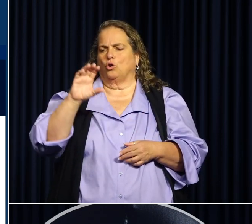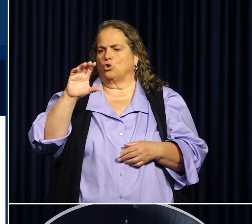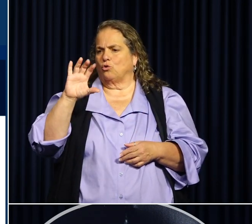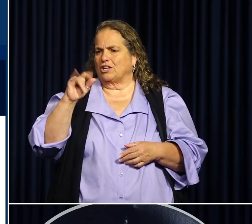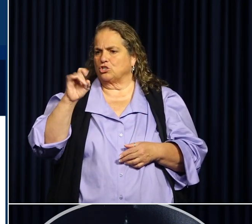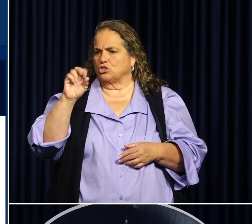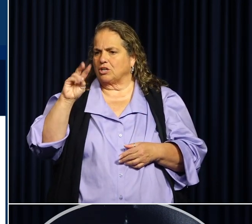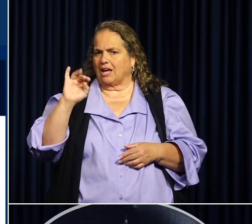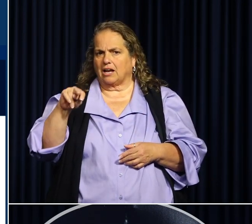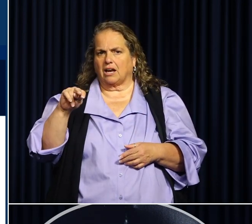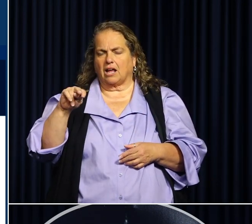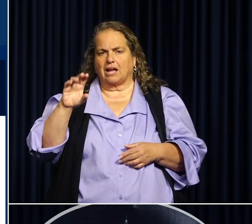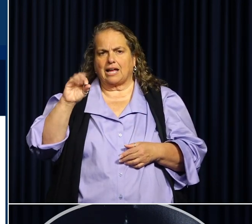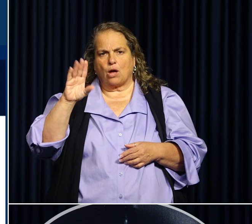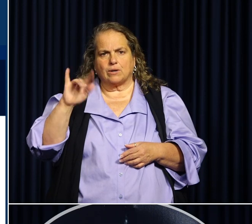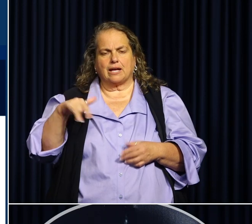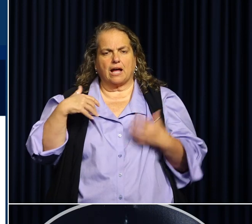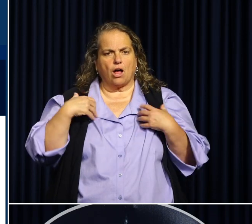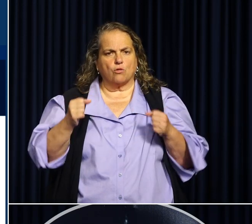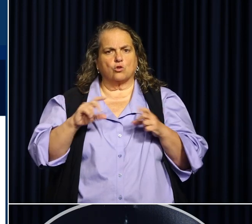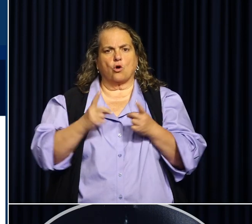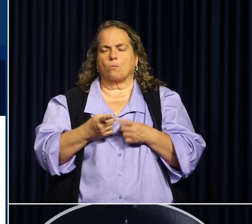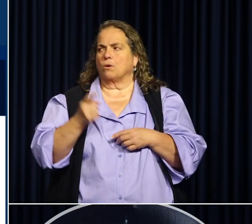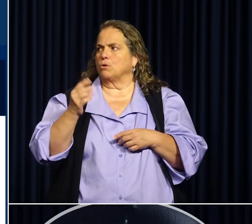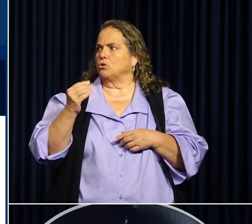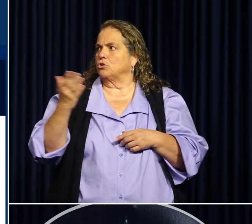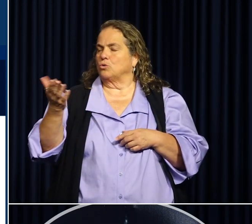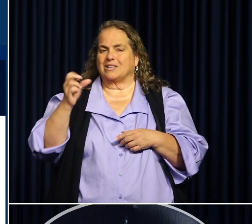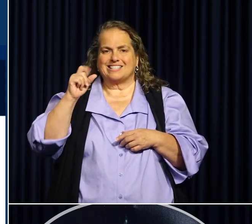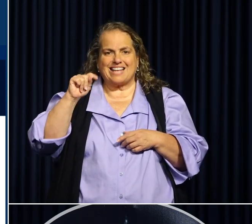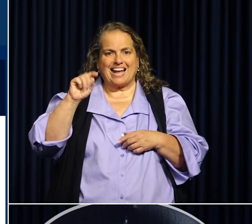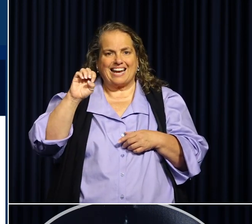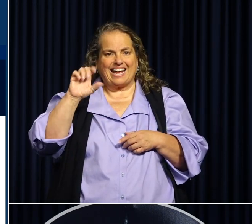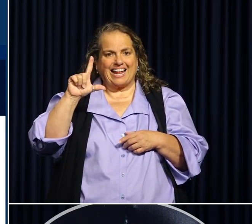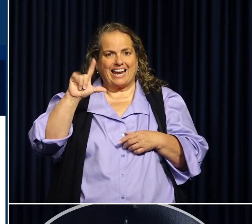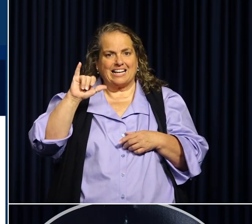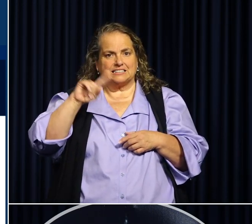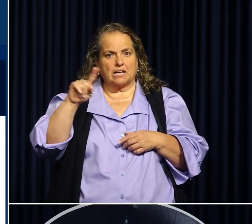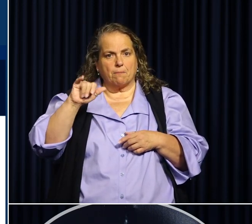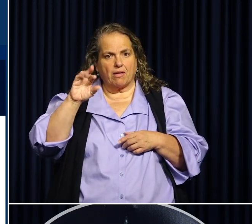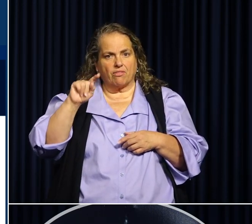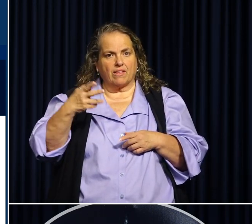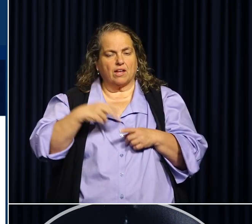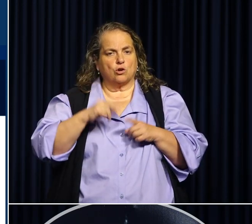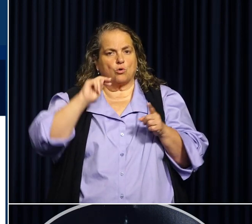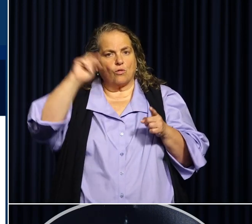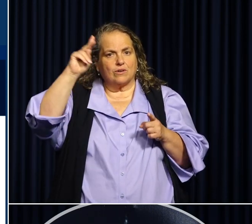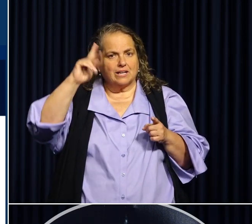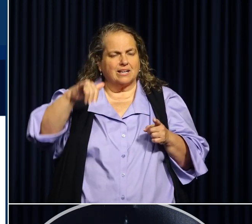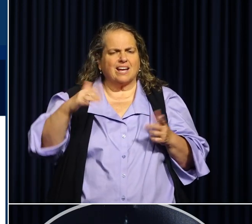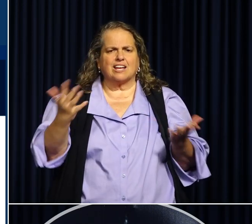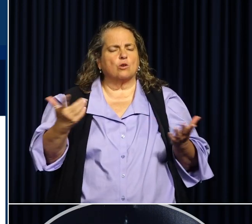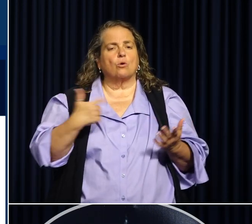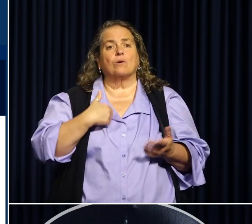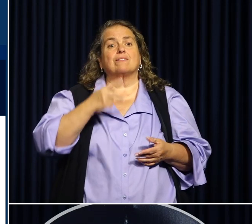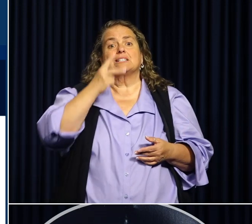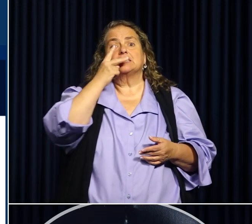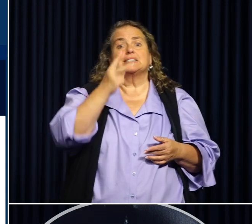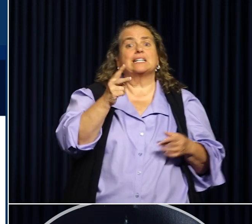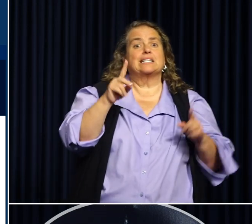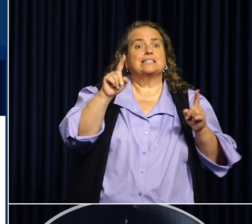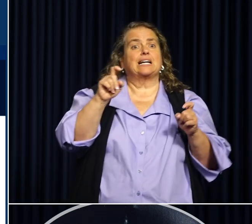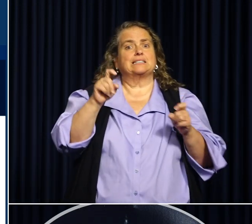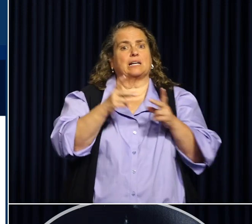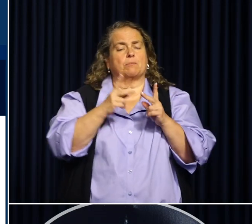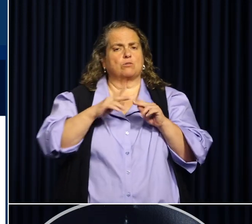County Health Department to St. Elizabeth's in northern Kentucky. What we have seen